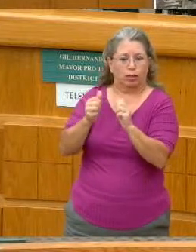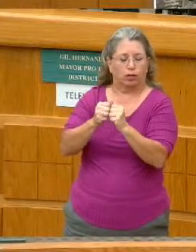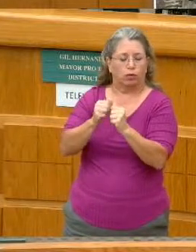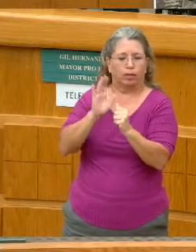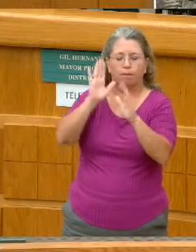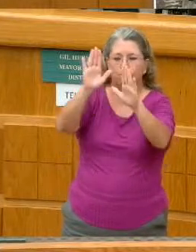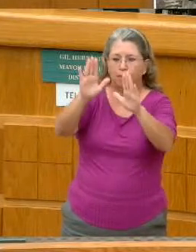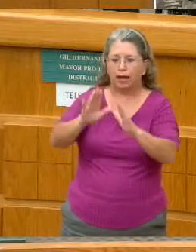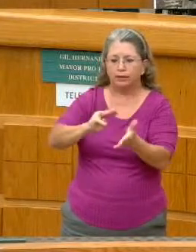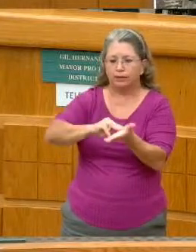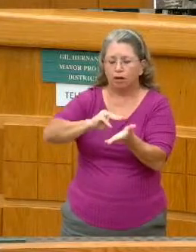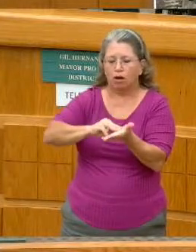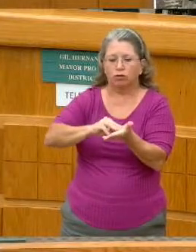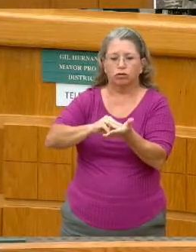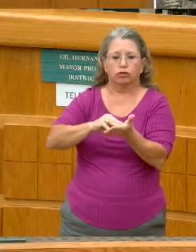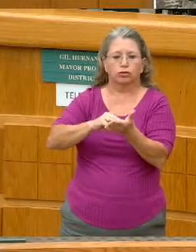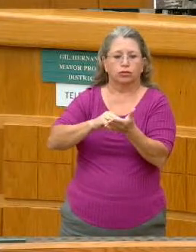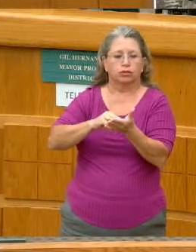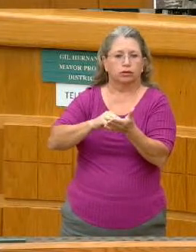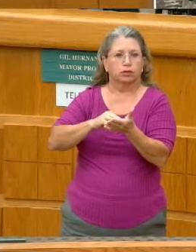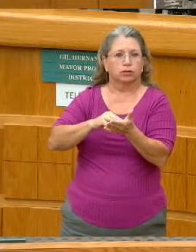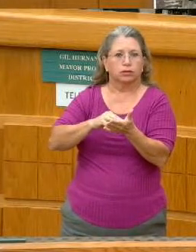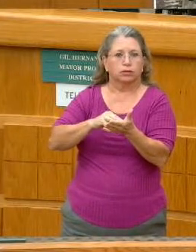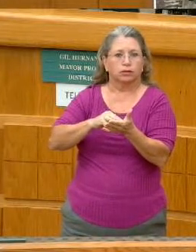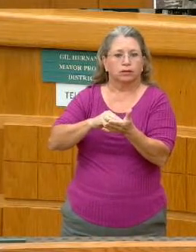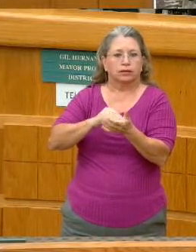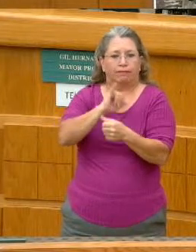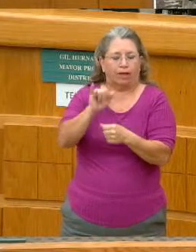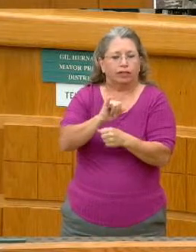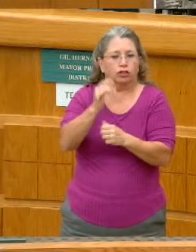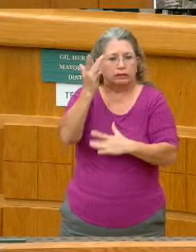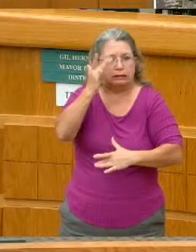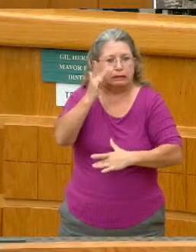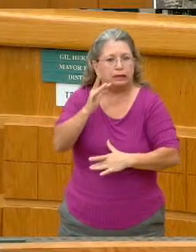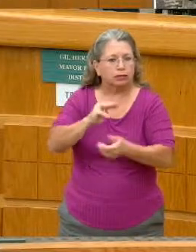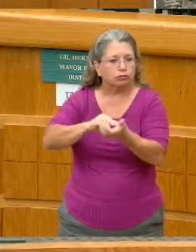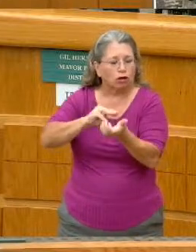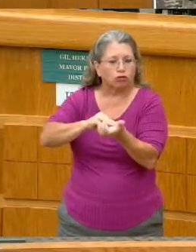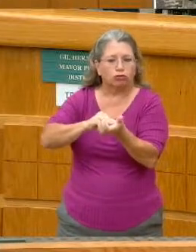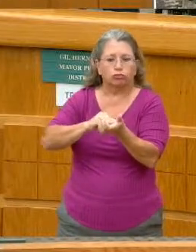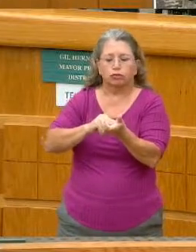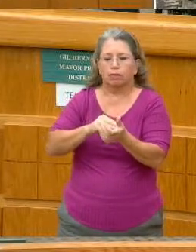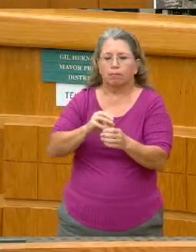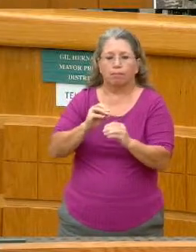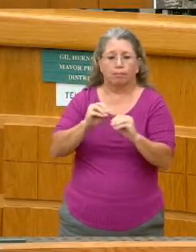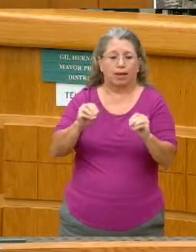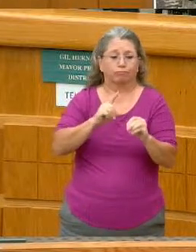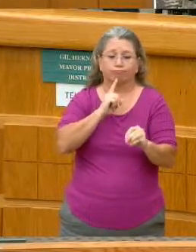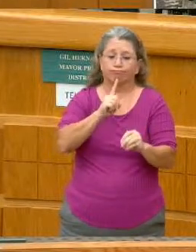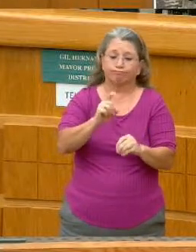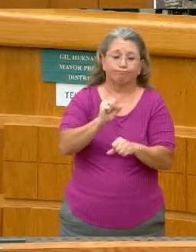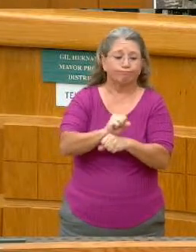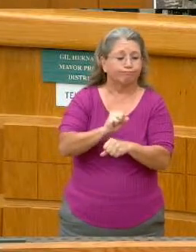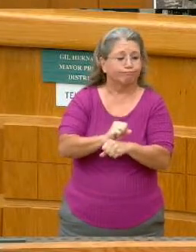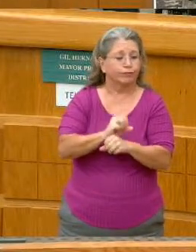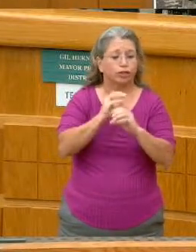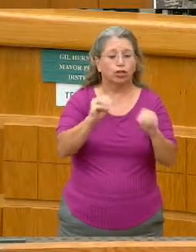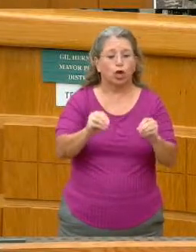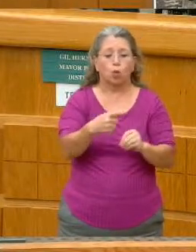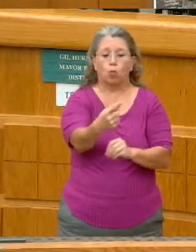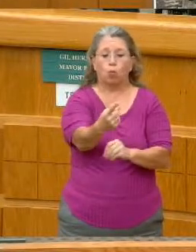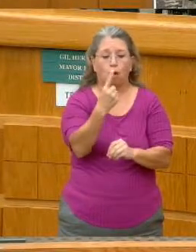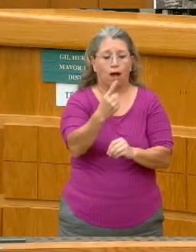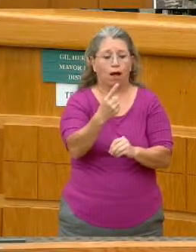critical care specialists that we have. But the fact of the matter is there's no true treatment that's standard, that works on